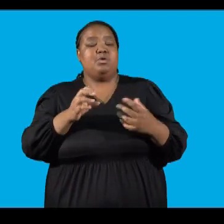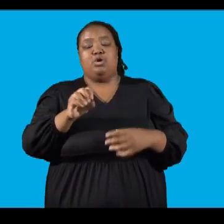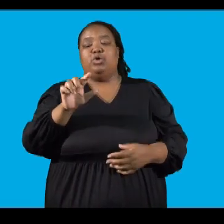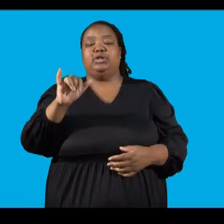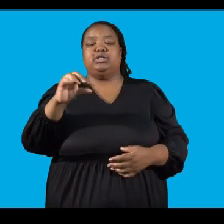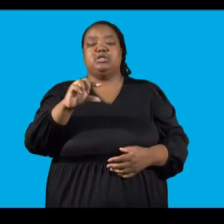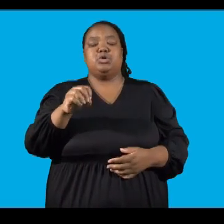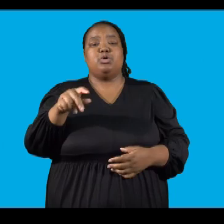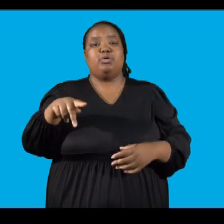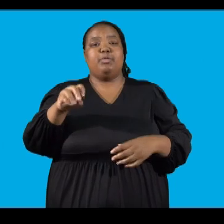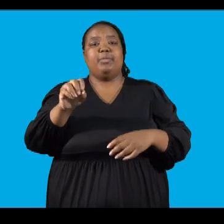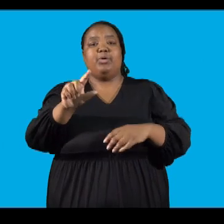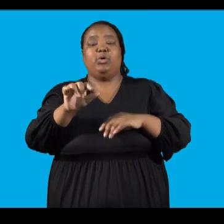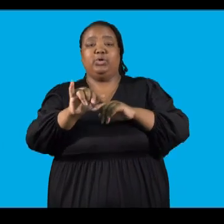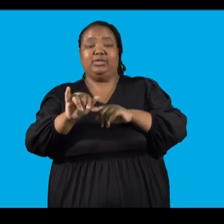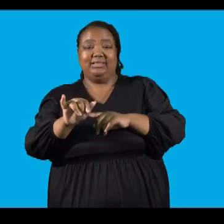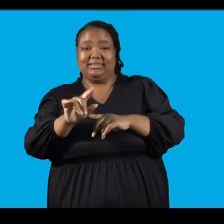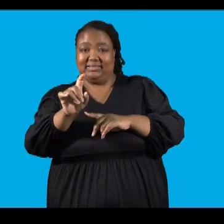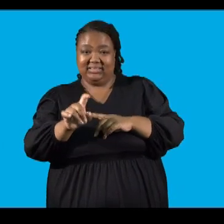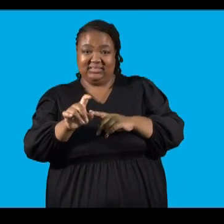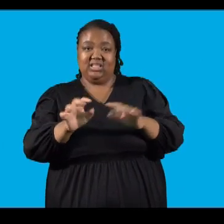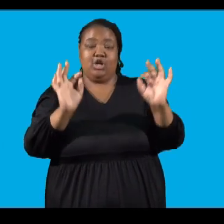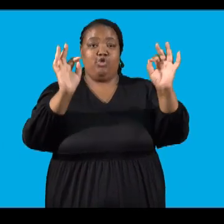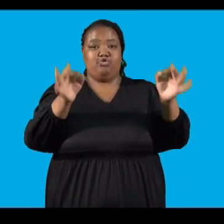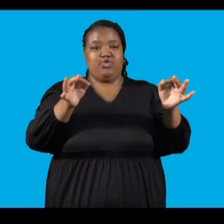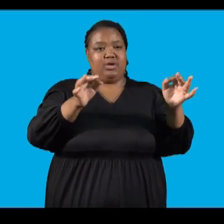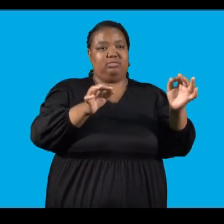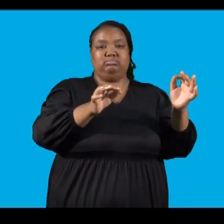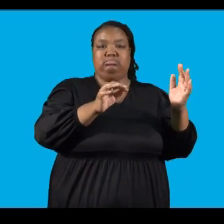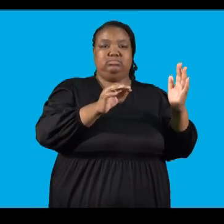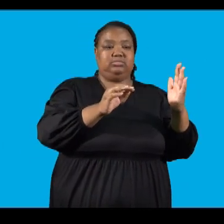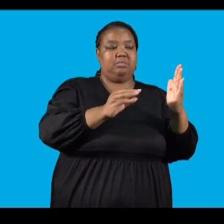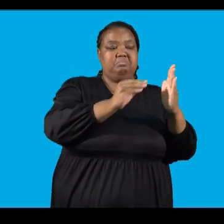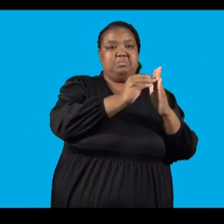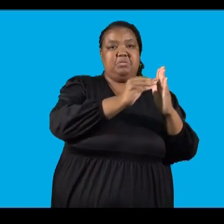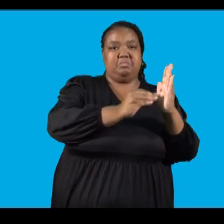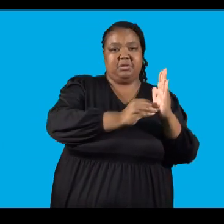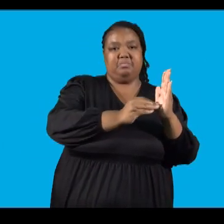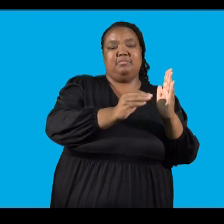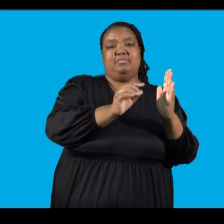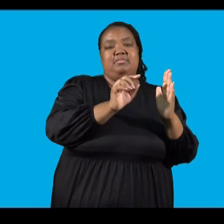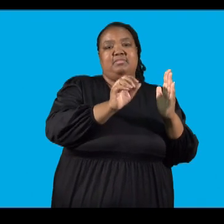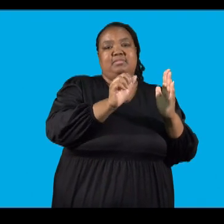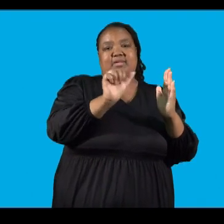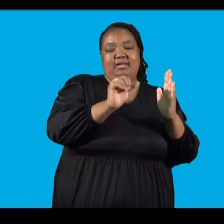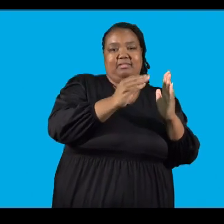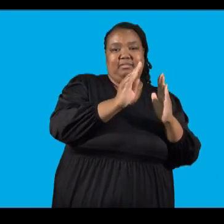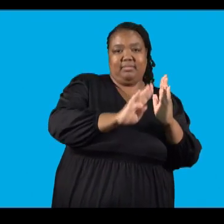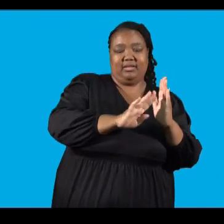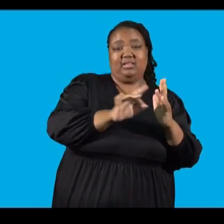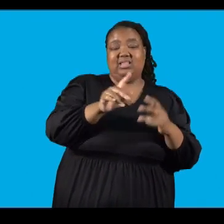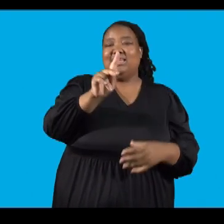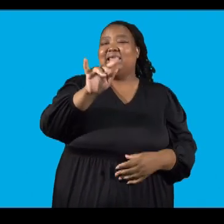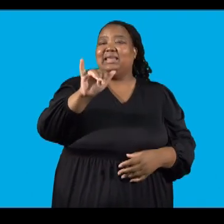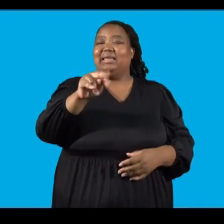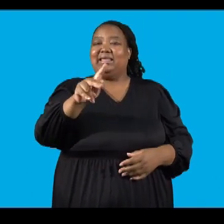about oligopolies, and the question is just saying a correctly labeled graph, they don't tell us